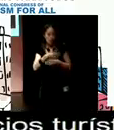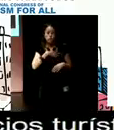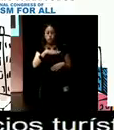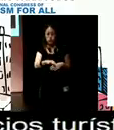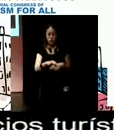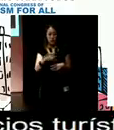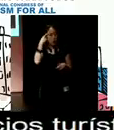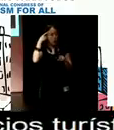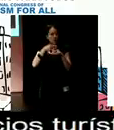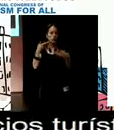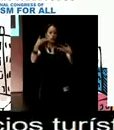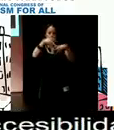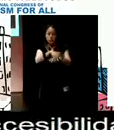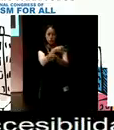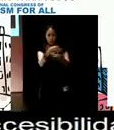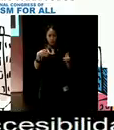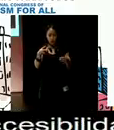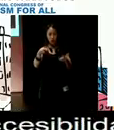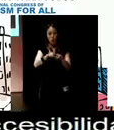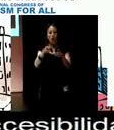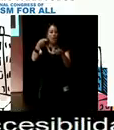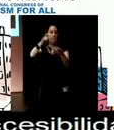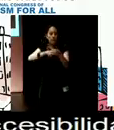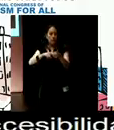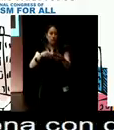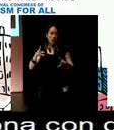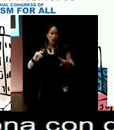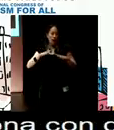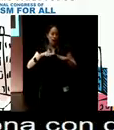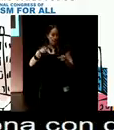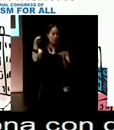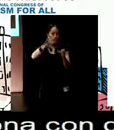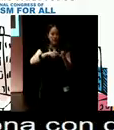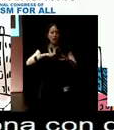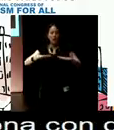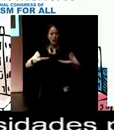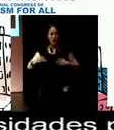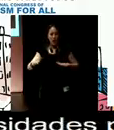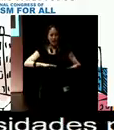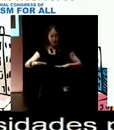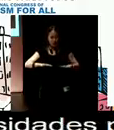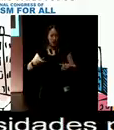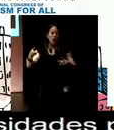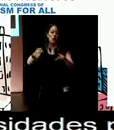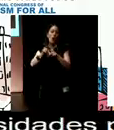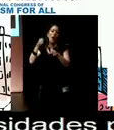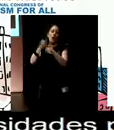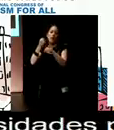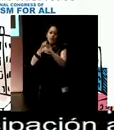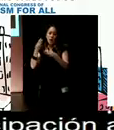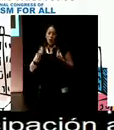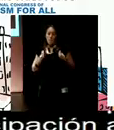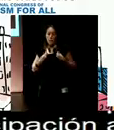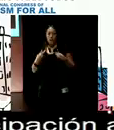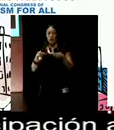people the conditions necessary for their integration and their active participation in jobs and